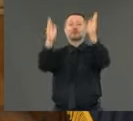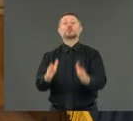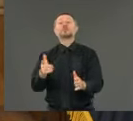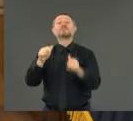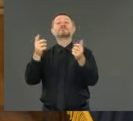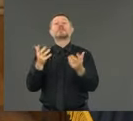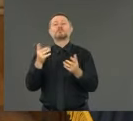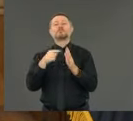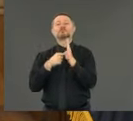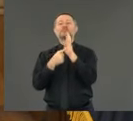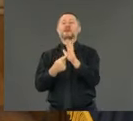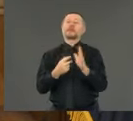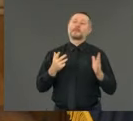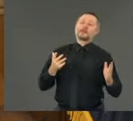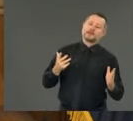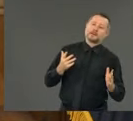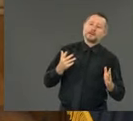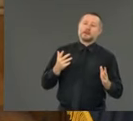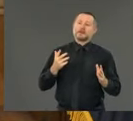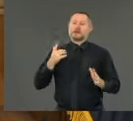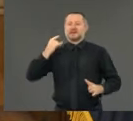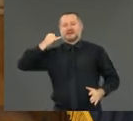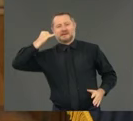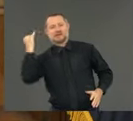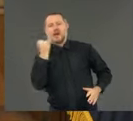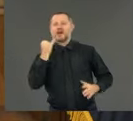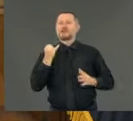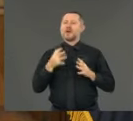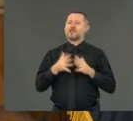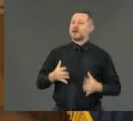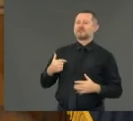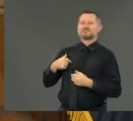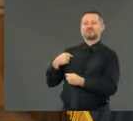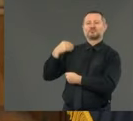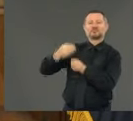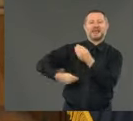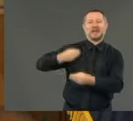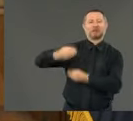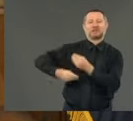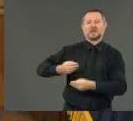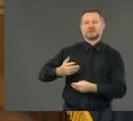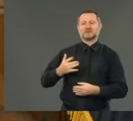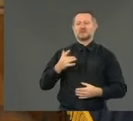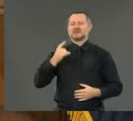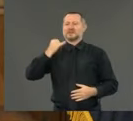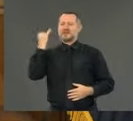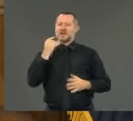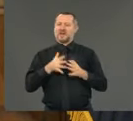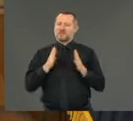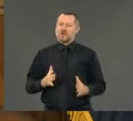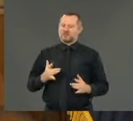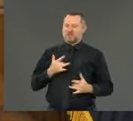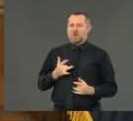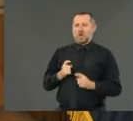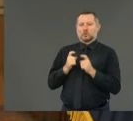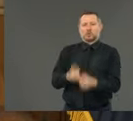in some ways, the Italian-American legacy in this country and the Italian-American contribution in this country. I